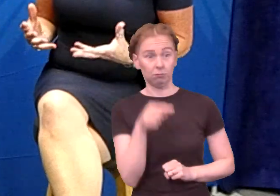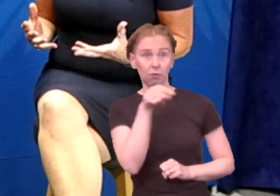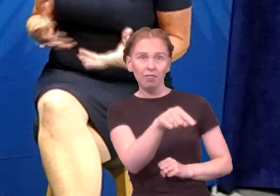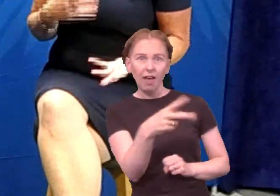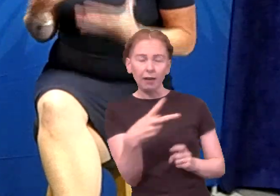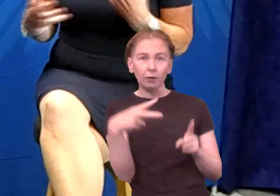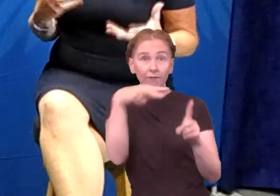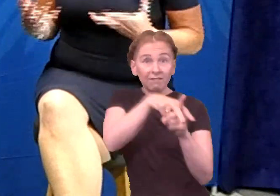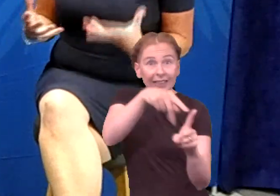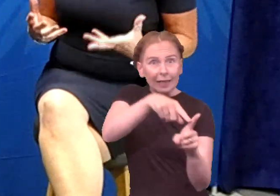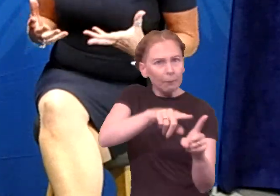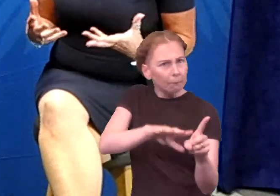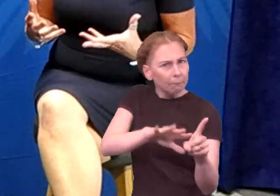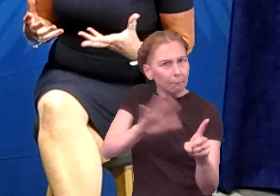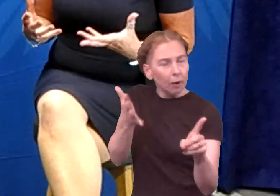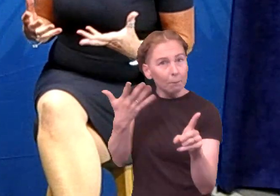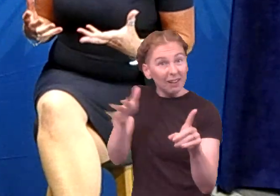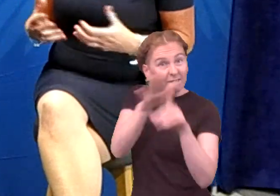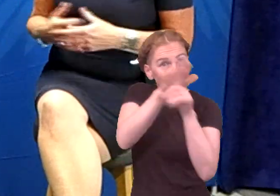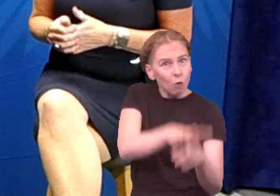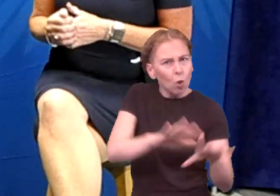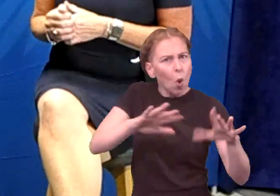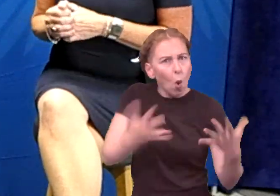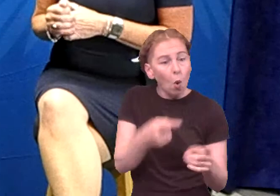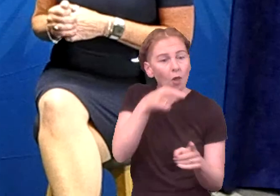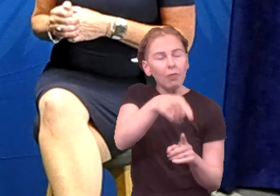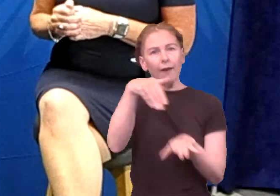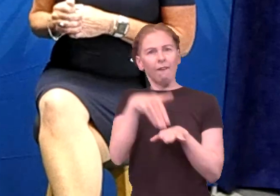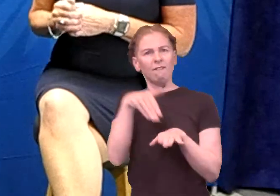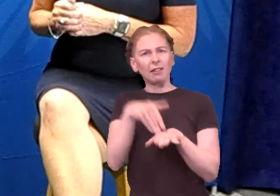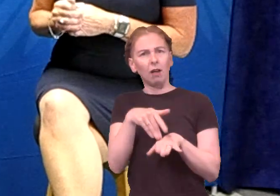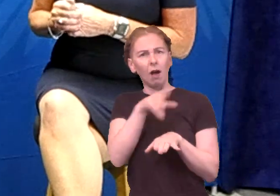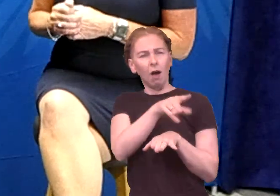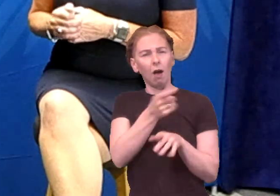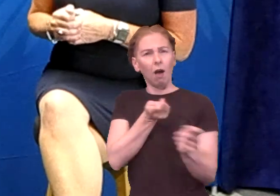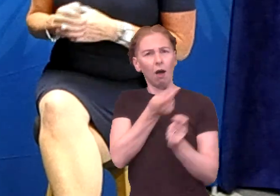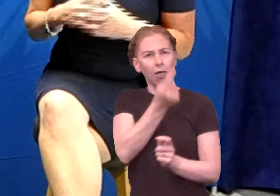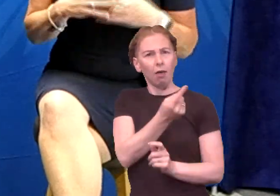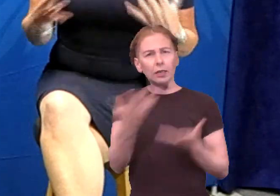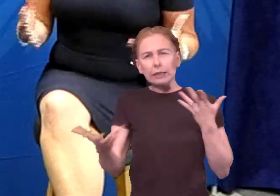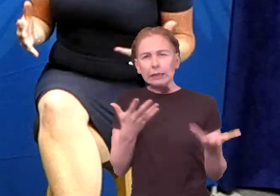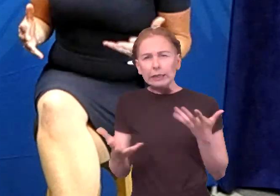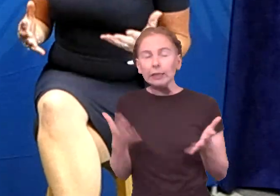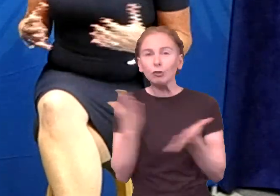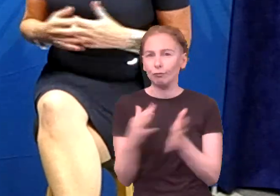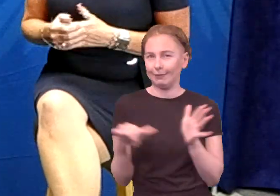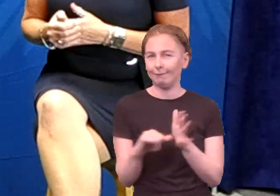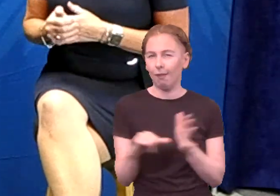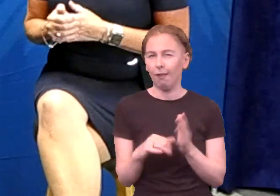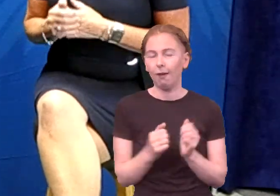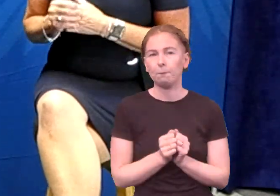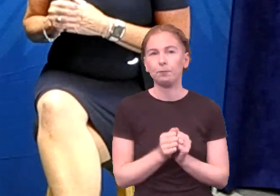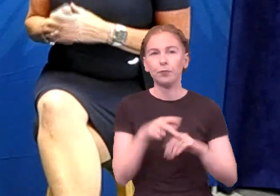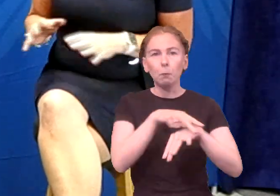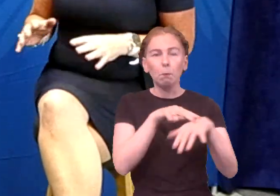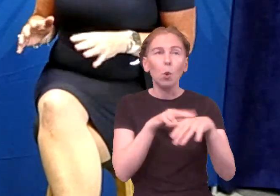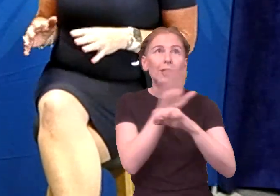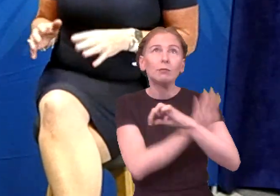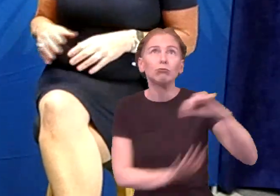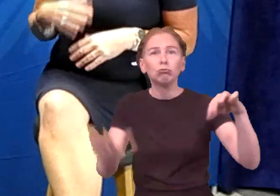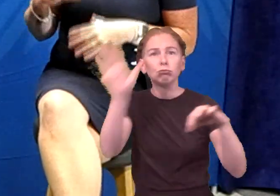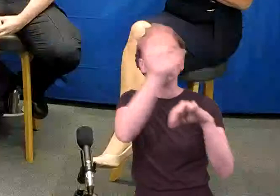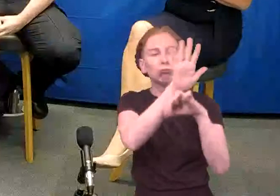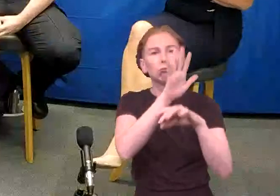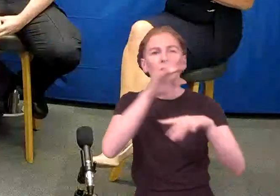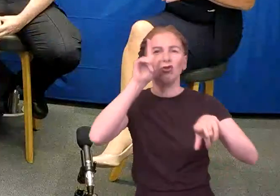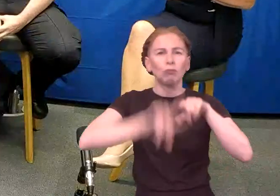that individual as to why they've got themselves into that situation. Police forces across the country are working super, super